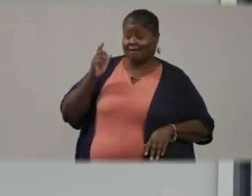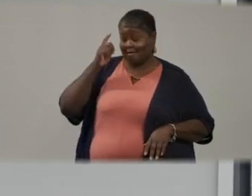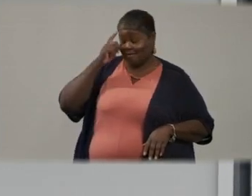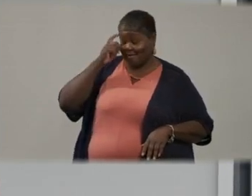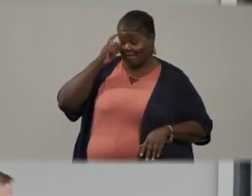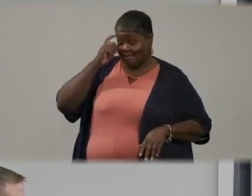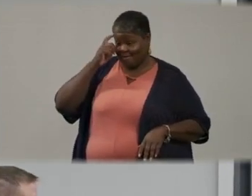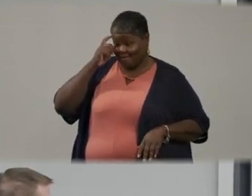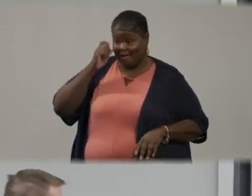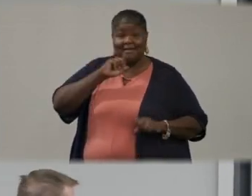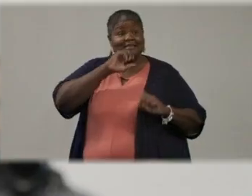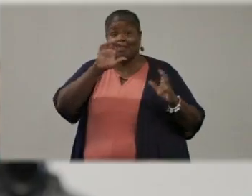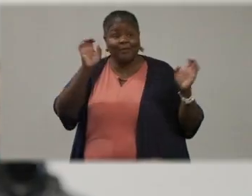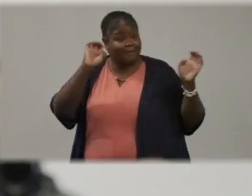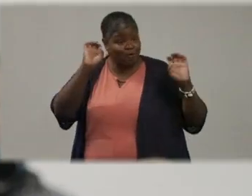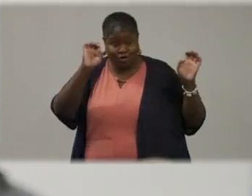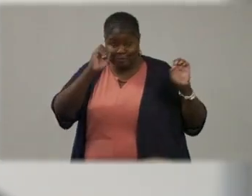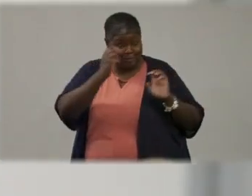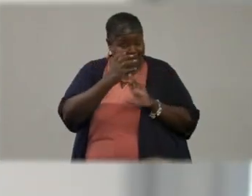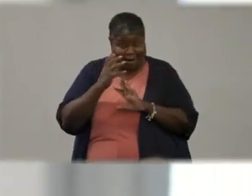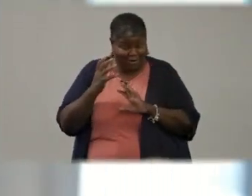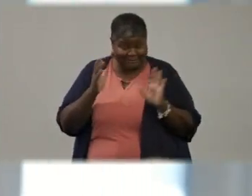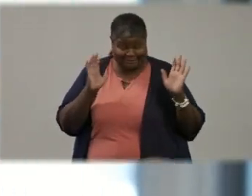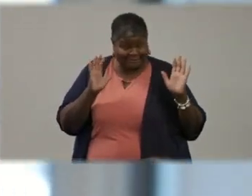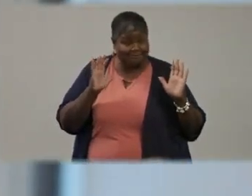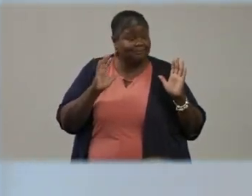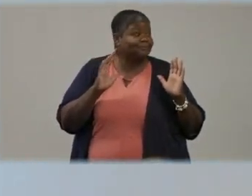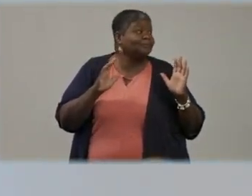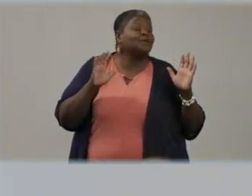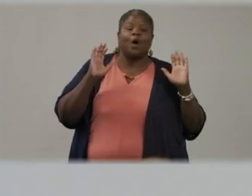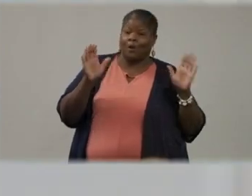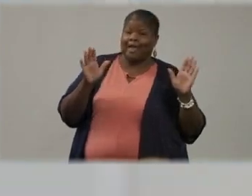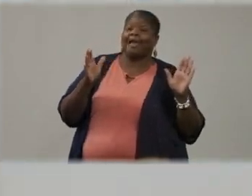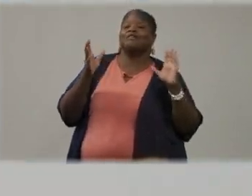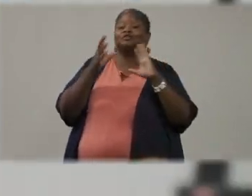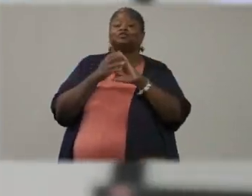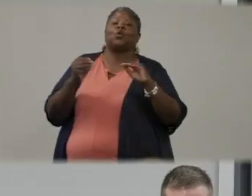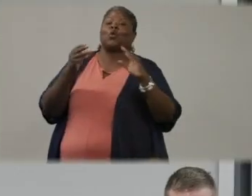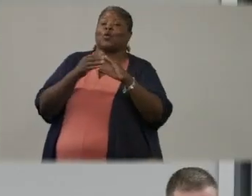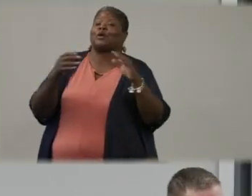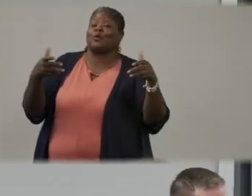I know it has nothing to do with emergency preparedness, but All right, here's the story.